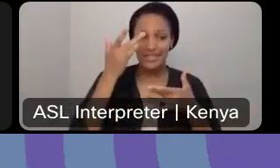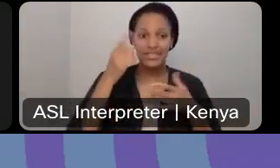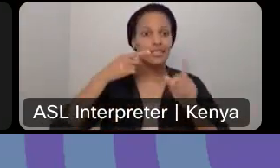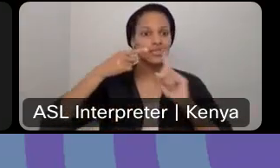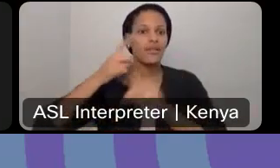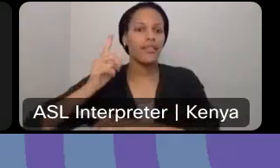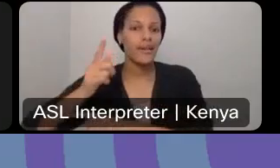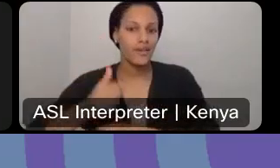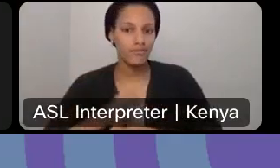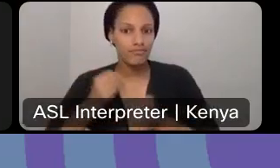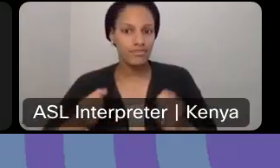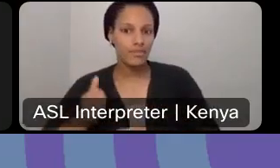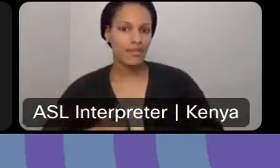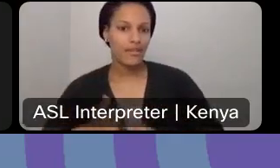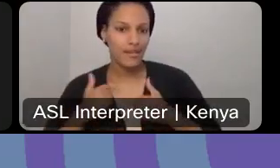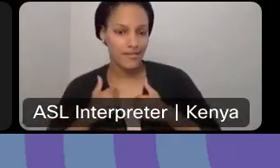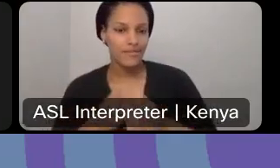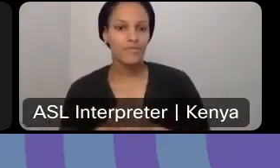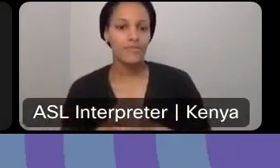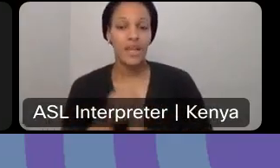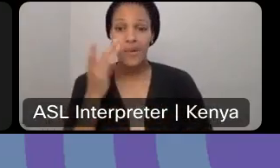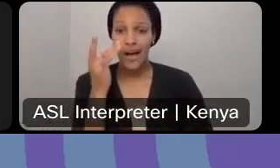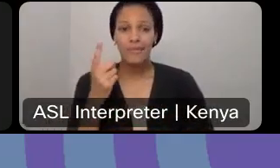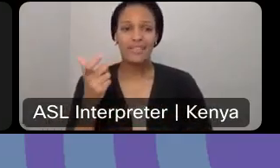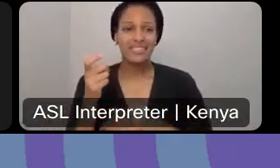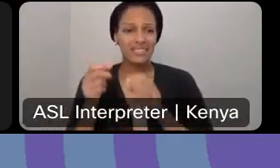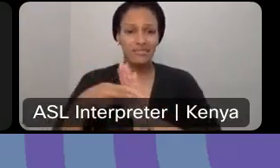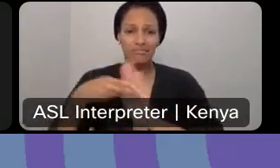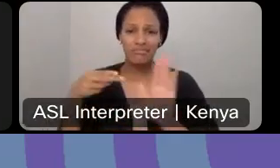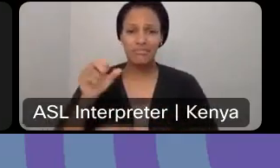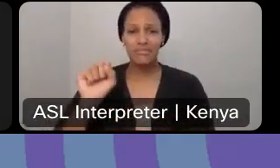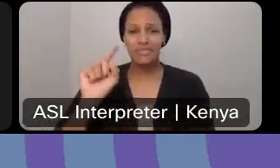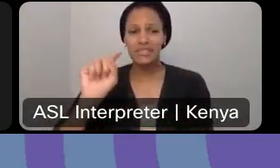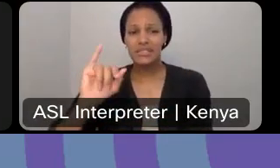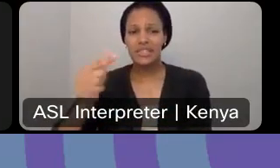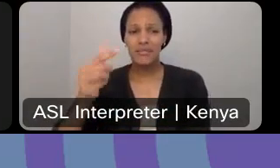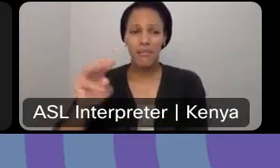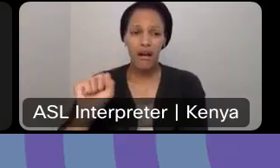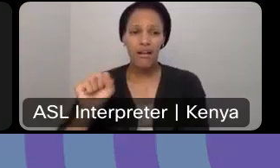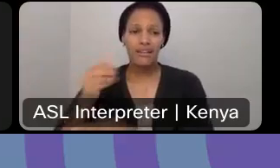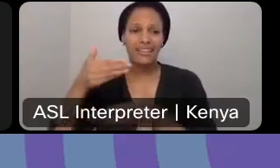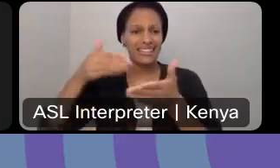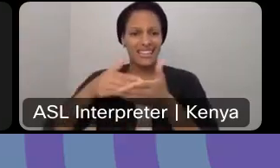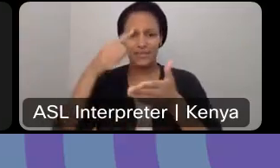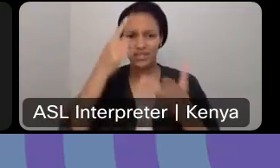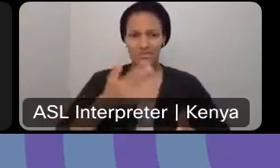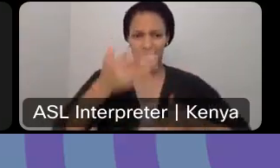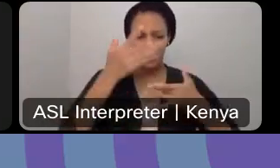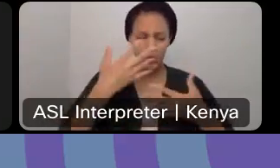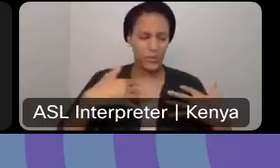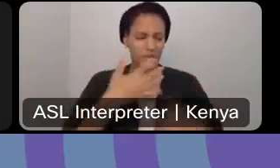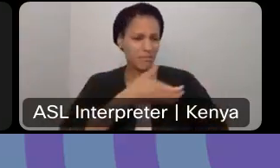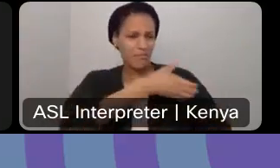life. And that's because the stigma against mental illness is so powerful that I didn't feel